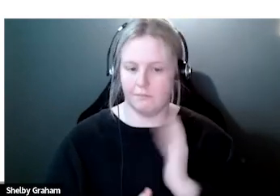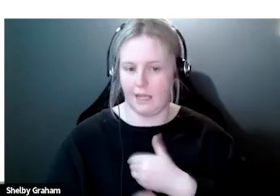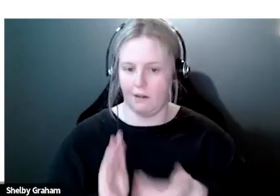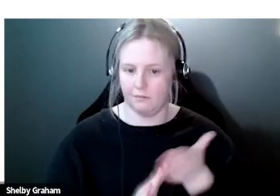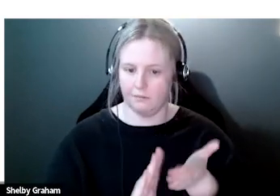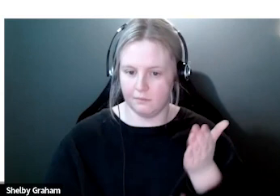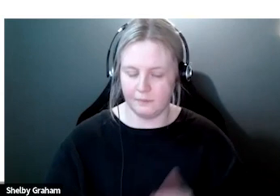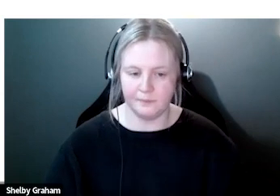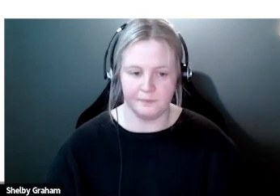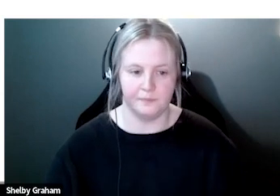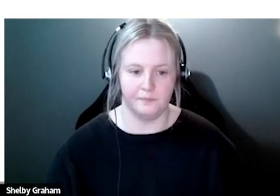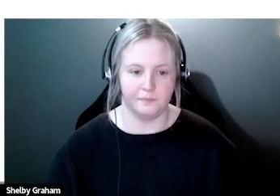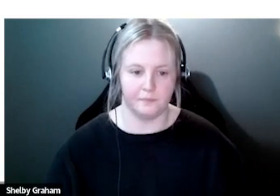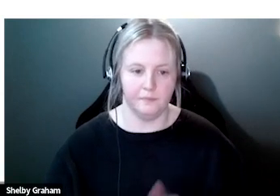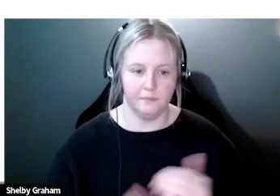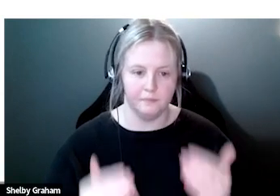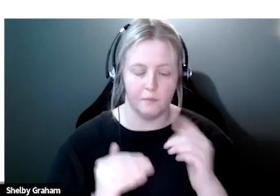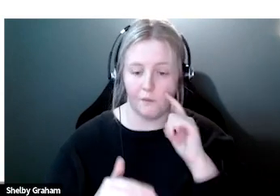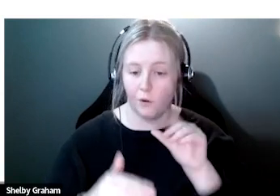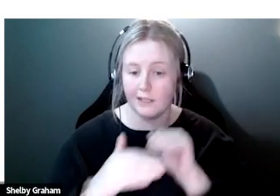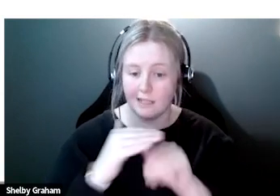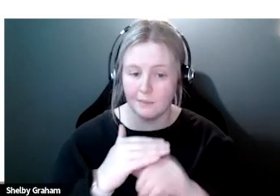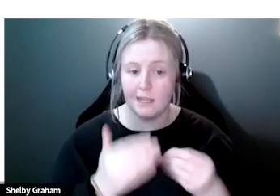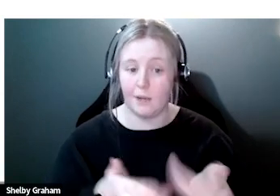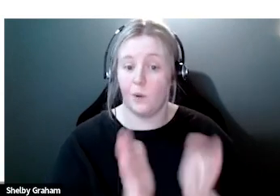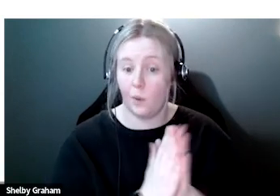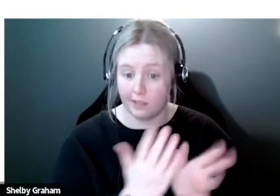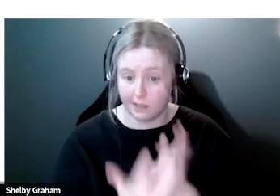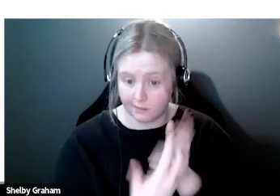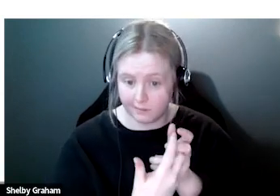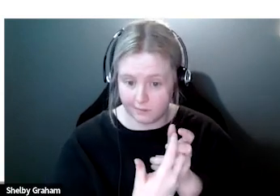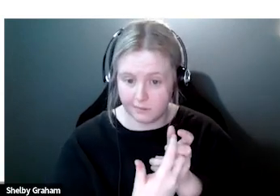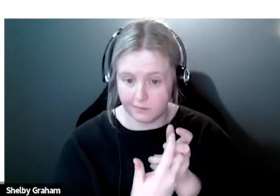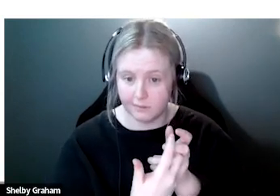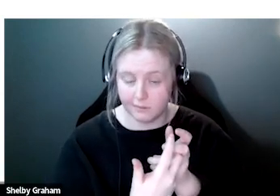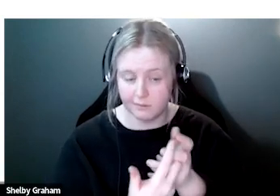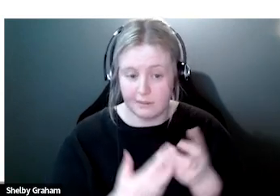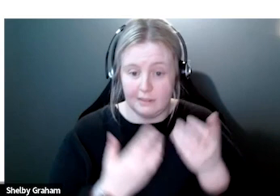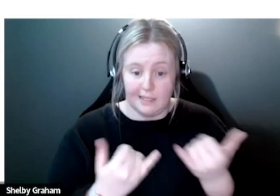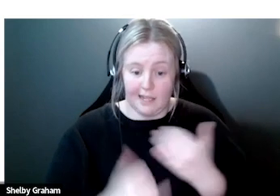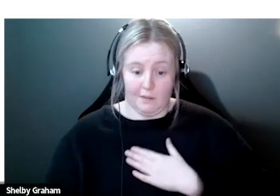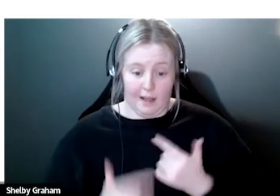In terms of accessibility and requesting accommodations, at this stage in my life,